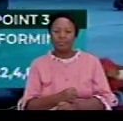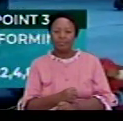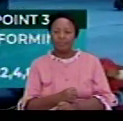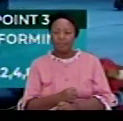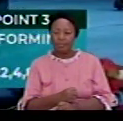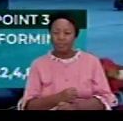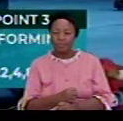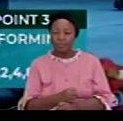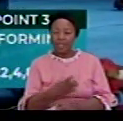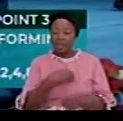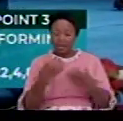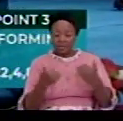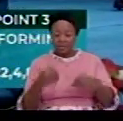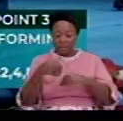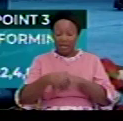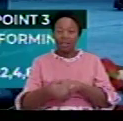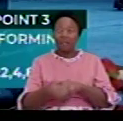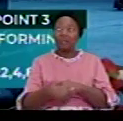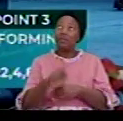And tonight he calls you.